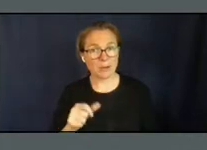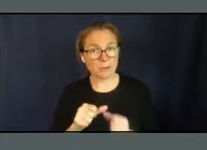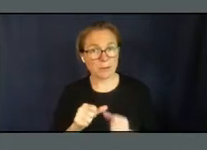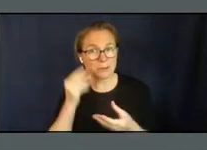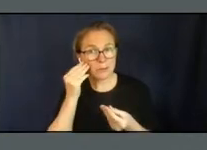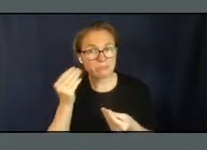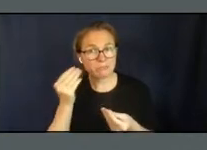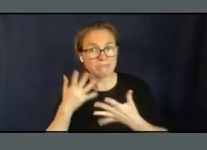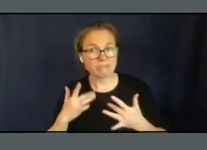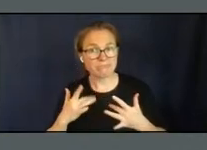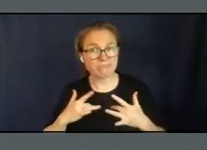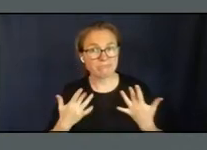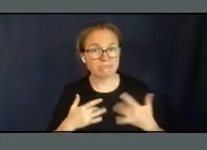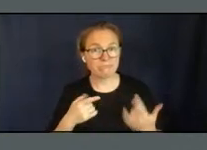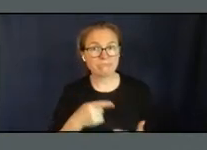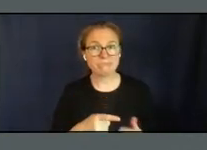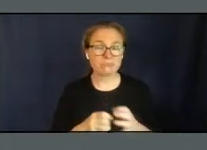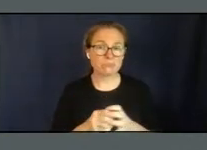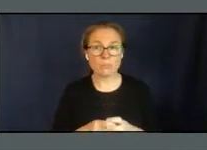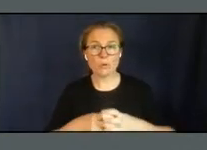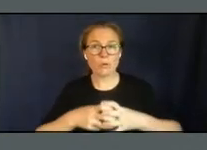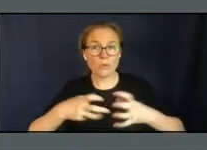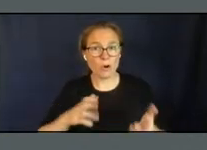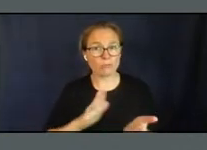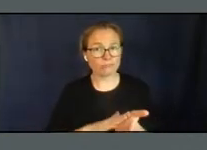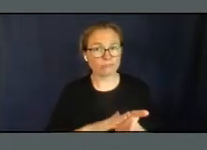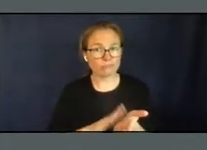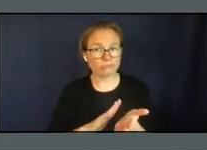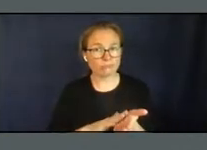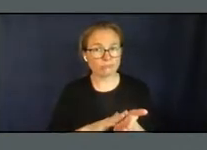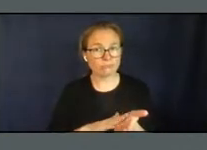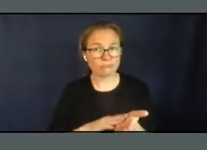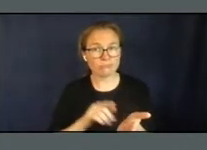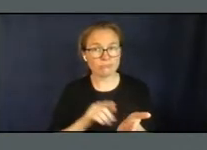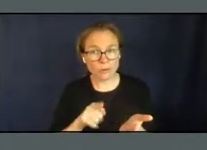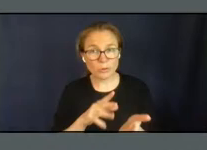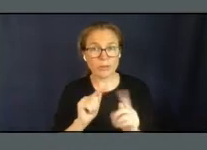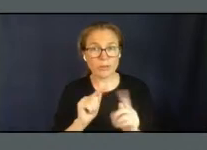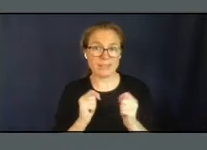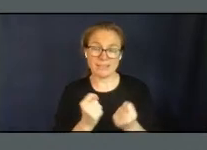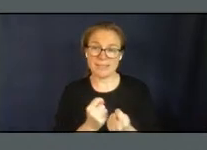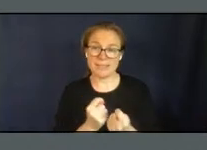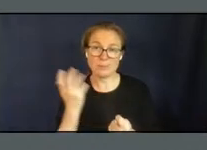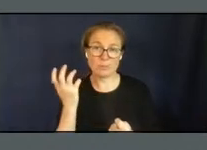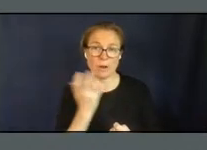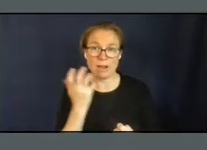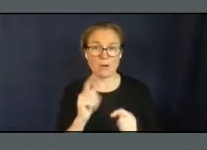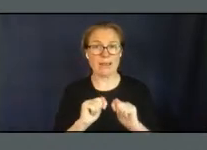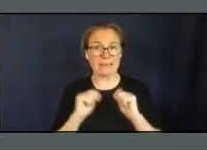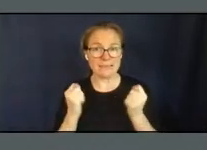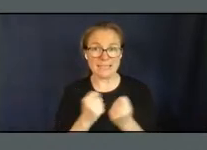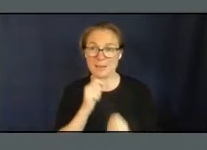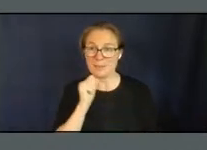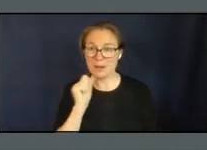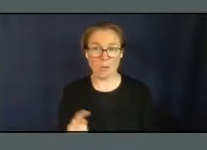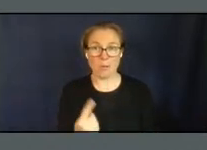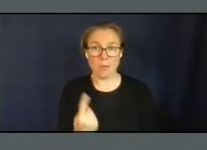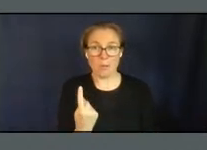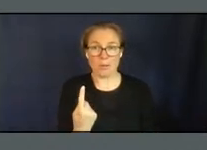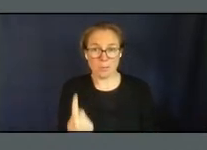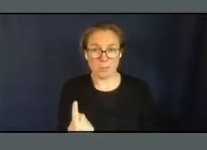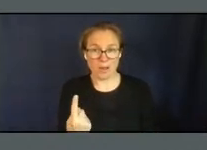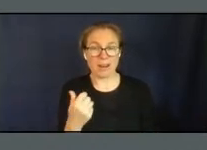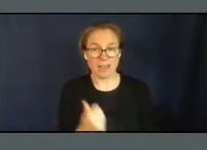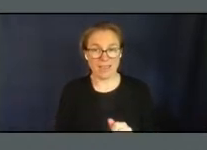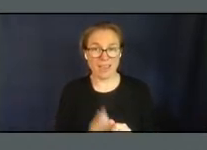and be robust, and we applaud your efforts, and you and the team's efforts, because as we know, the team is not just you, it's everyone, but also the